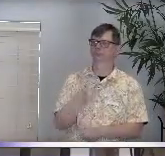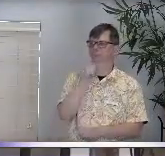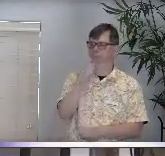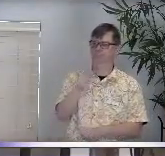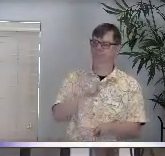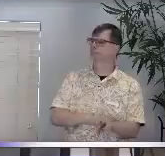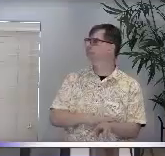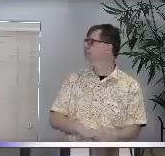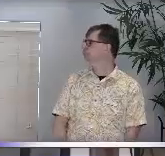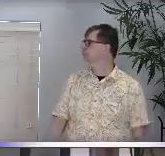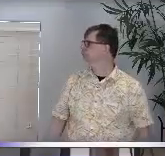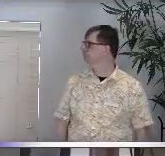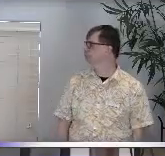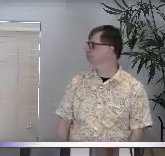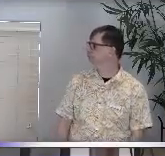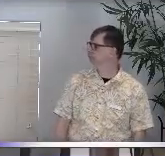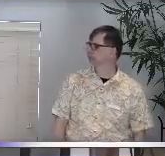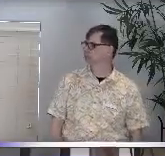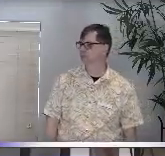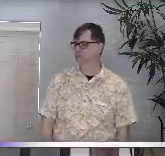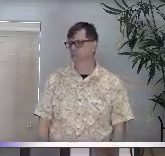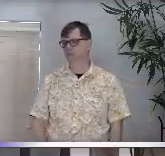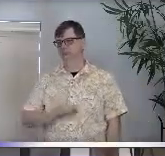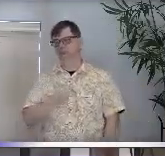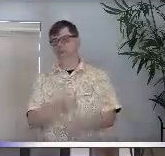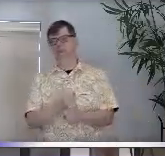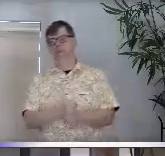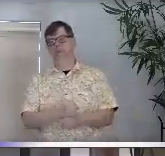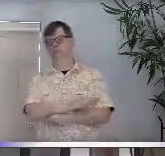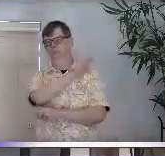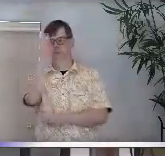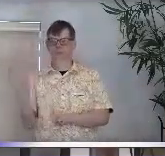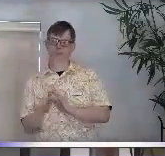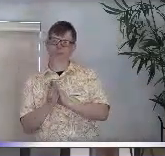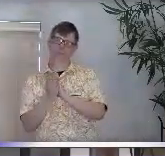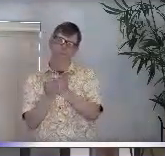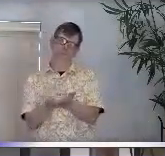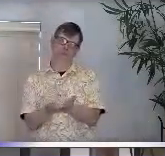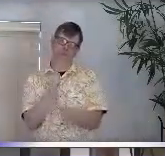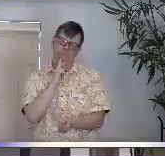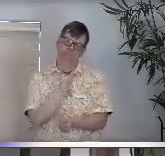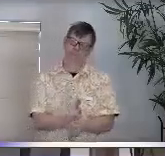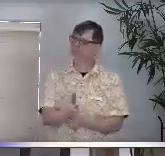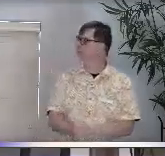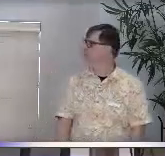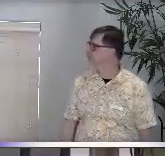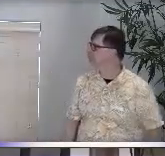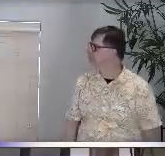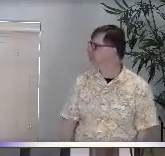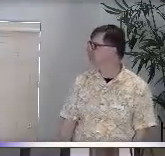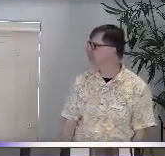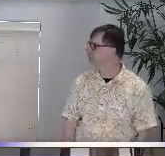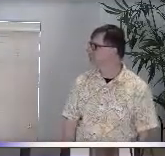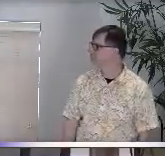bear, because everything's really going well. And I made that whole story up. And Luke goes, it's okay, Nana. You're my favorite. I was like, oh.